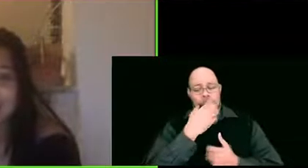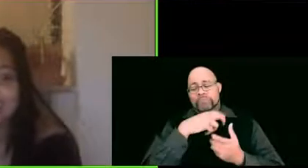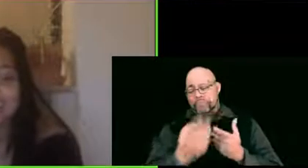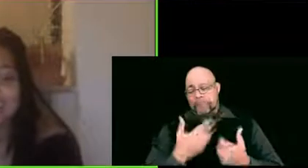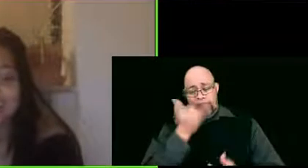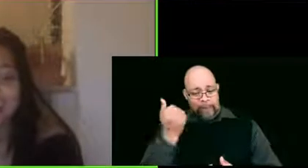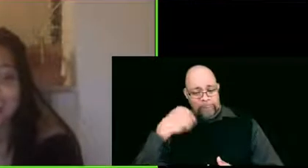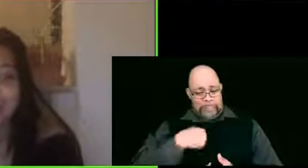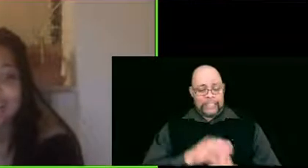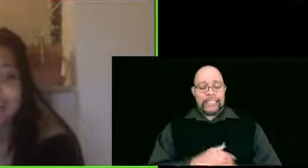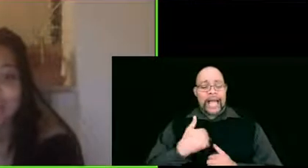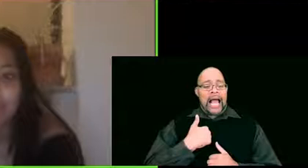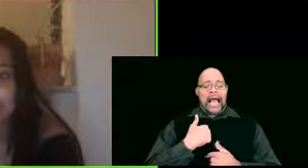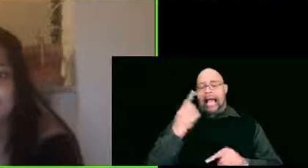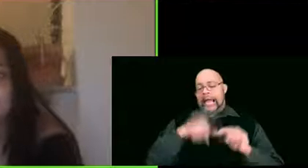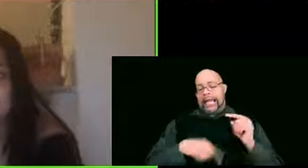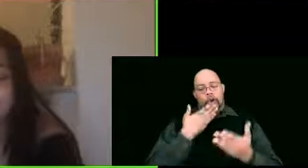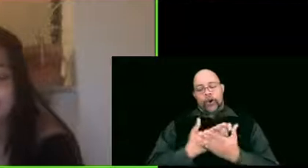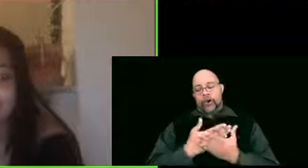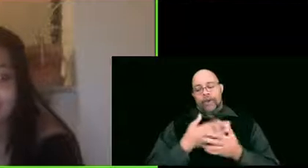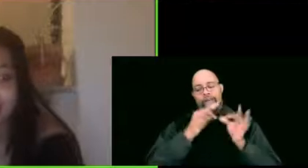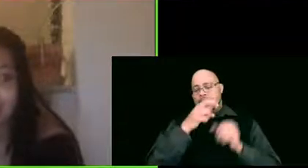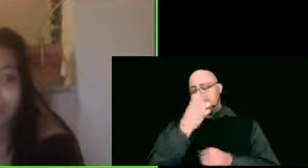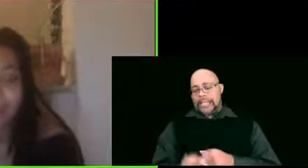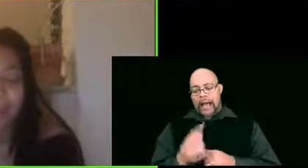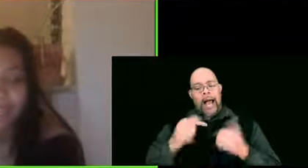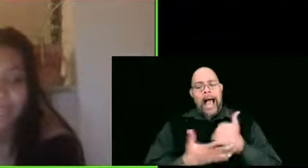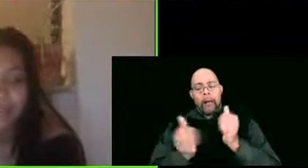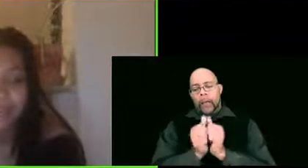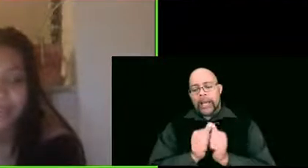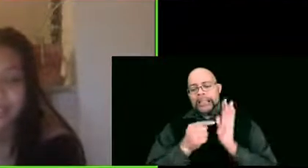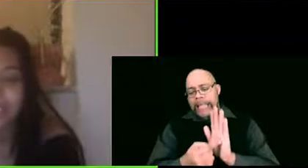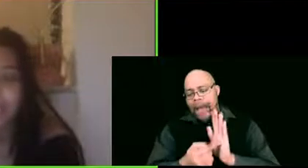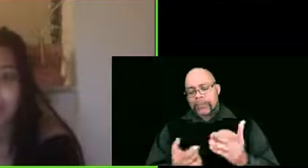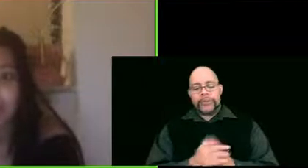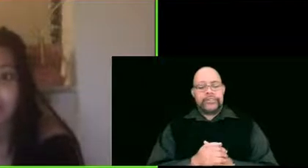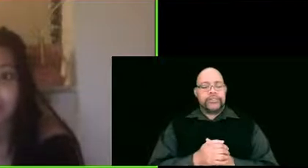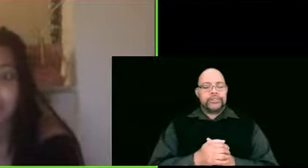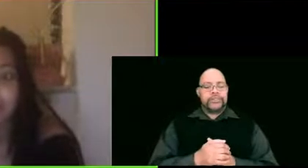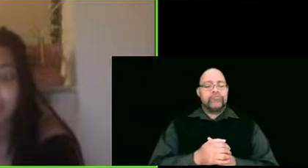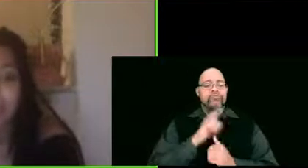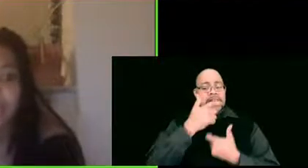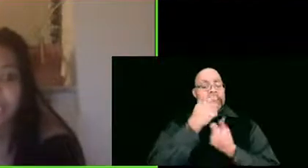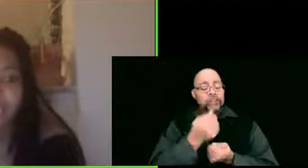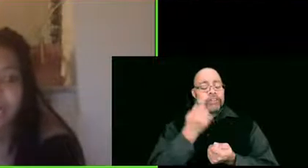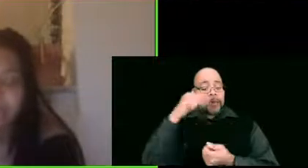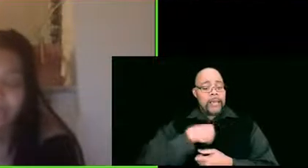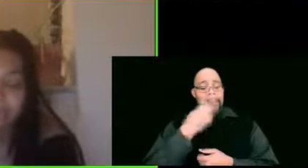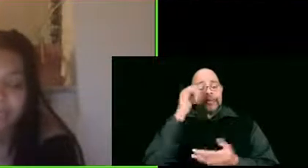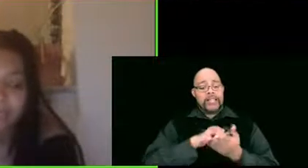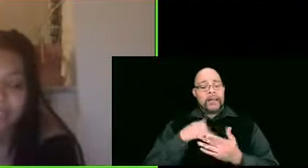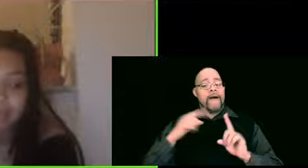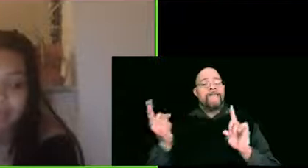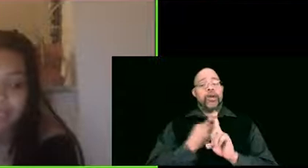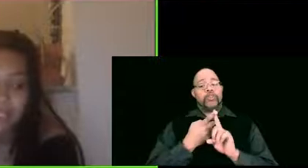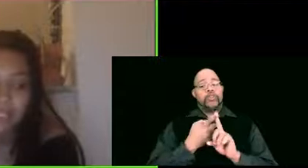scuba diving. So I was pretty useless free diving, but I would help out with the samples and things like that. So it was quite an interesting one for